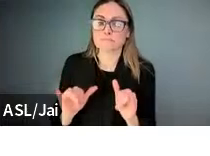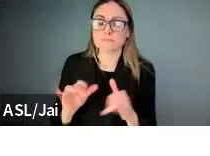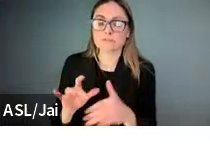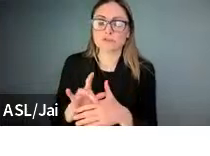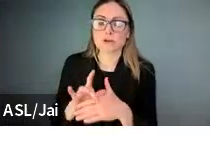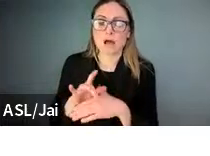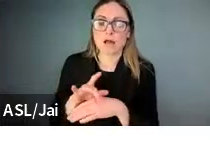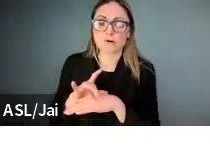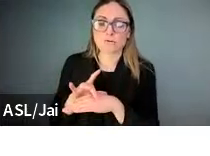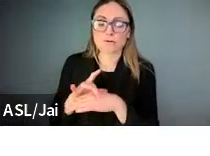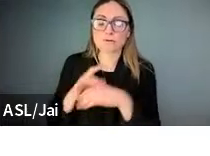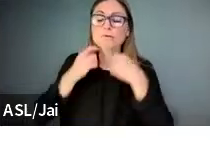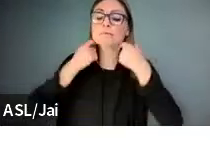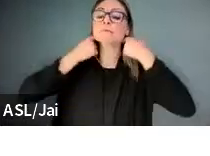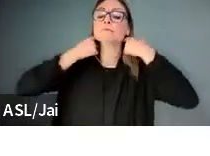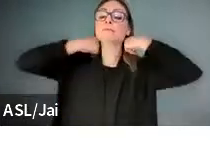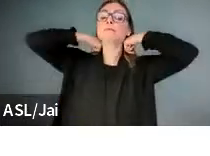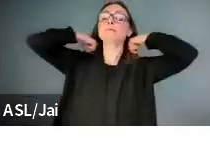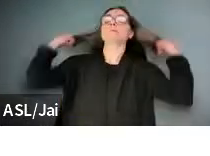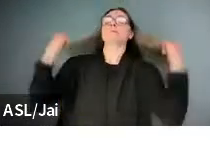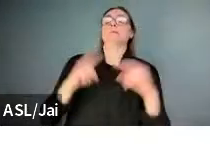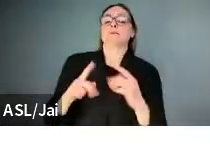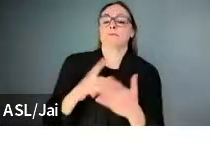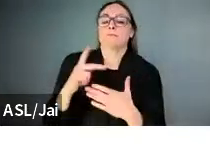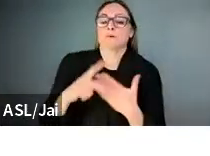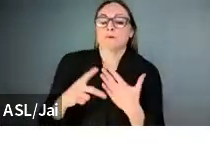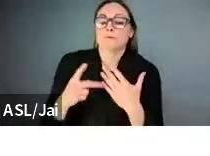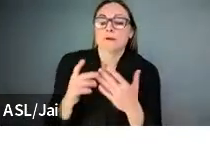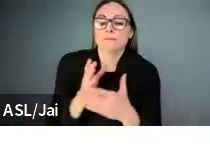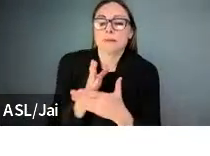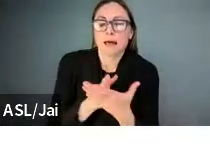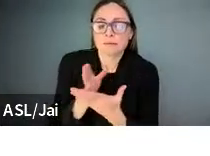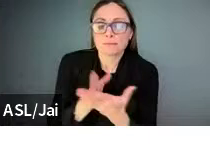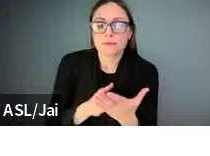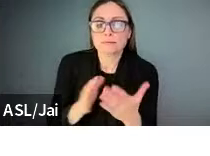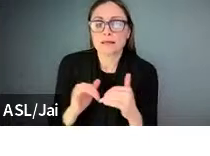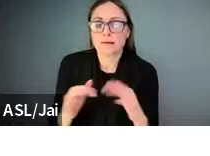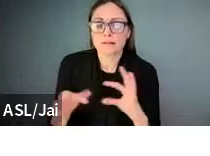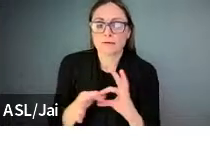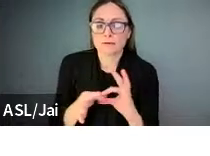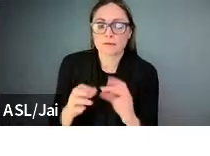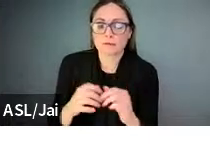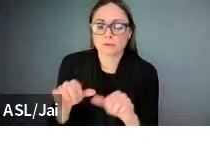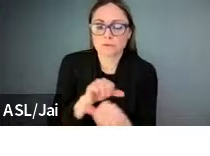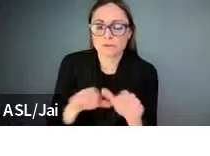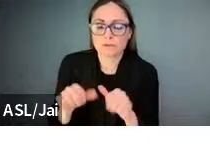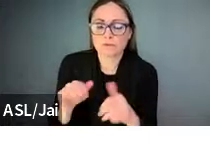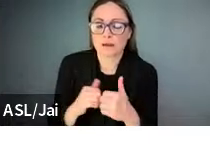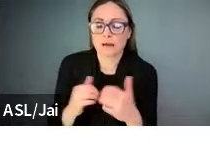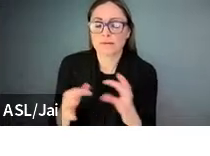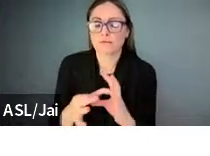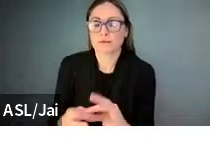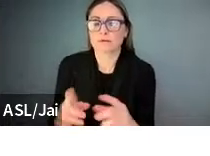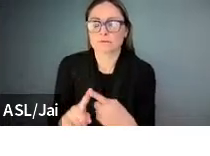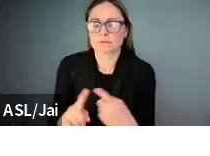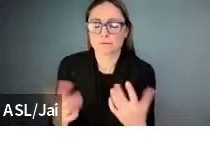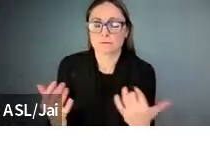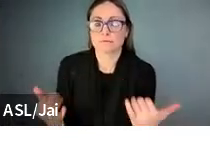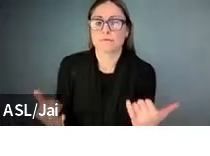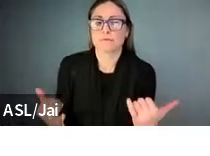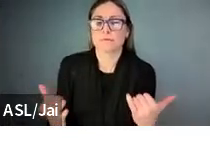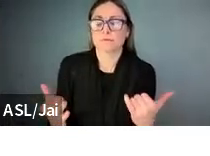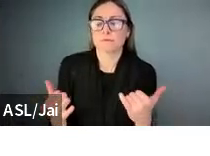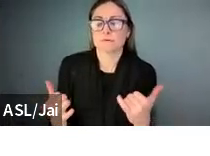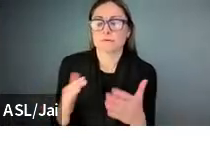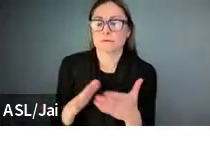different program elements, how they relate to one another, and how they relate to the existing communities through which